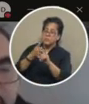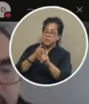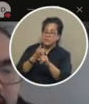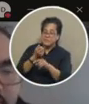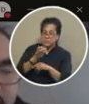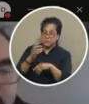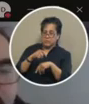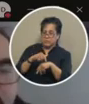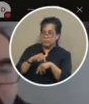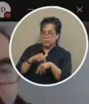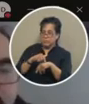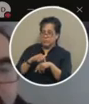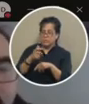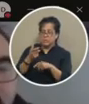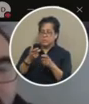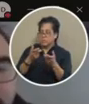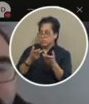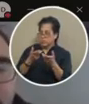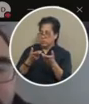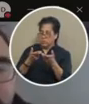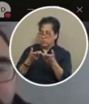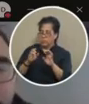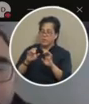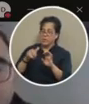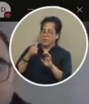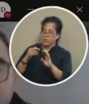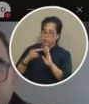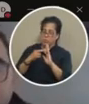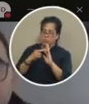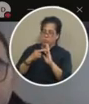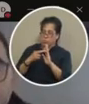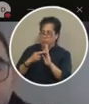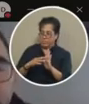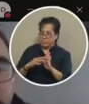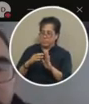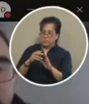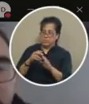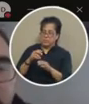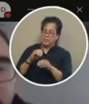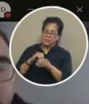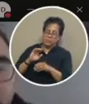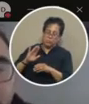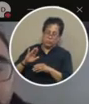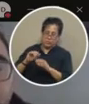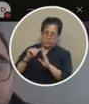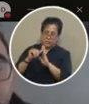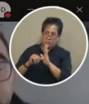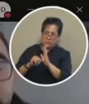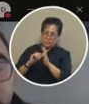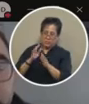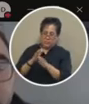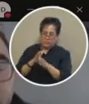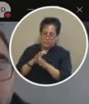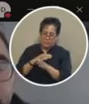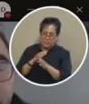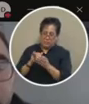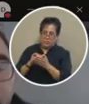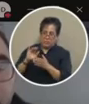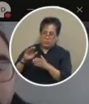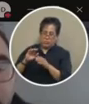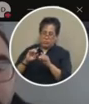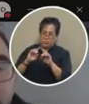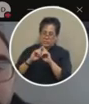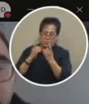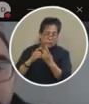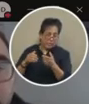number of times not wanting to have other representatives put items that are in your agenda, that are in your district